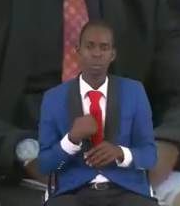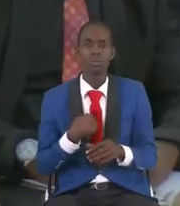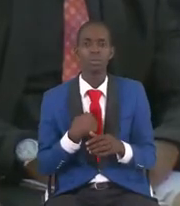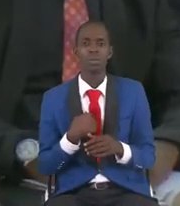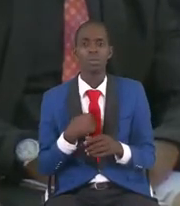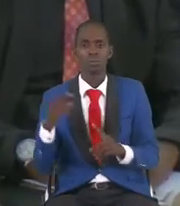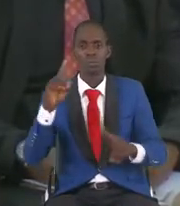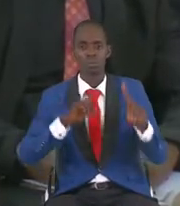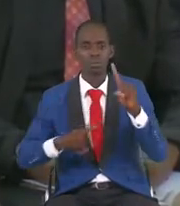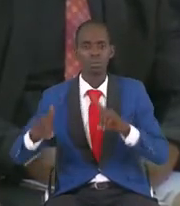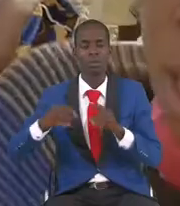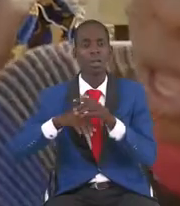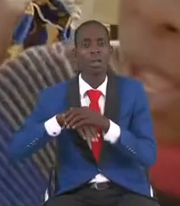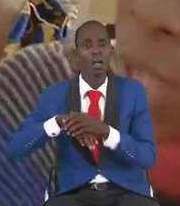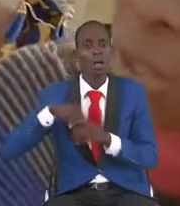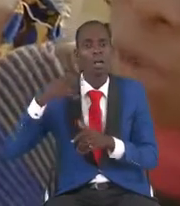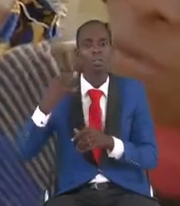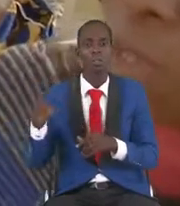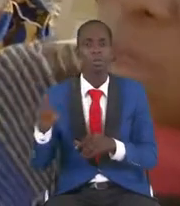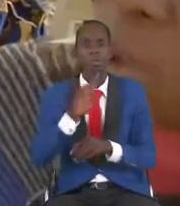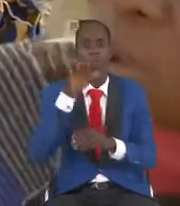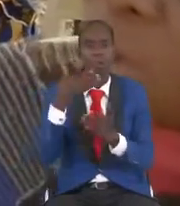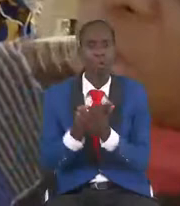Say it with confidence.